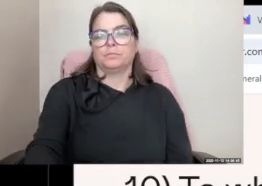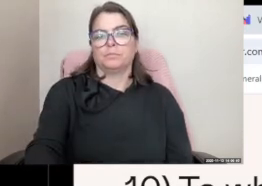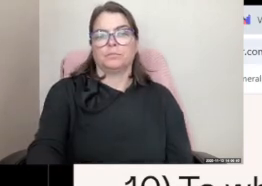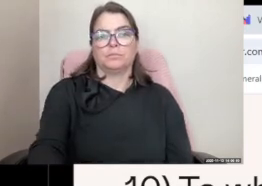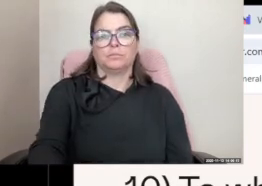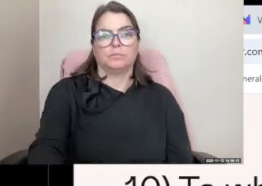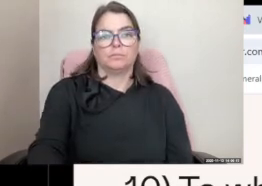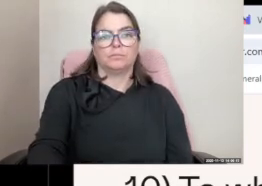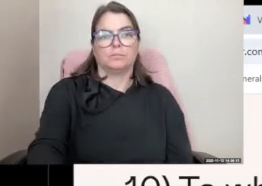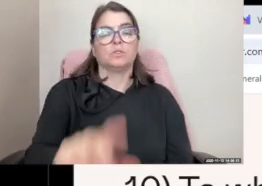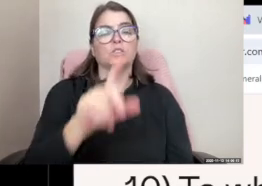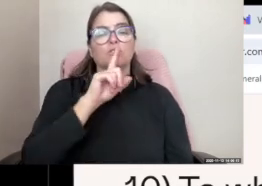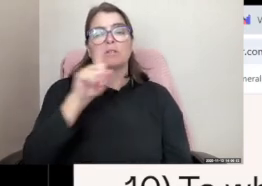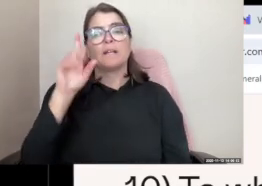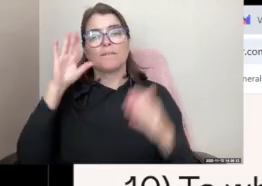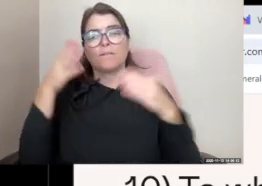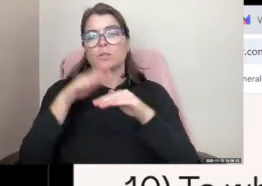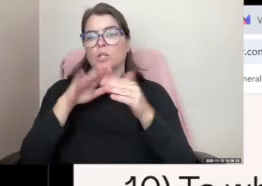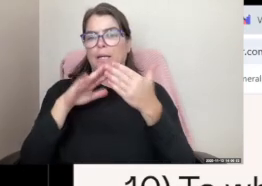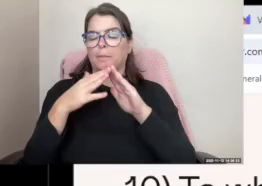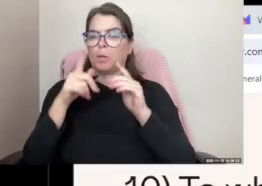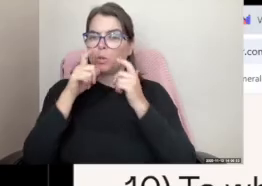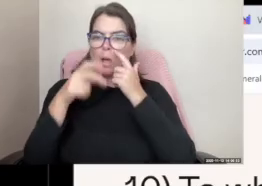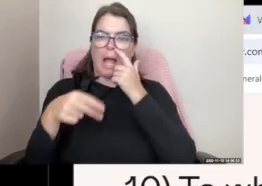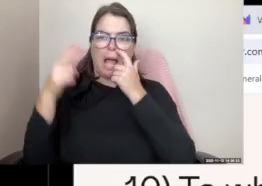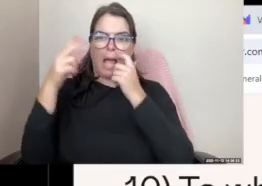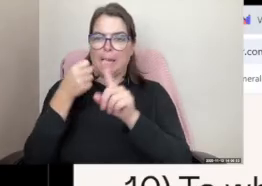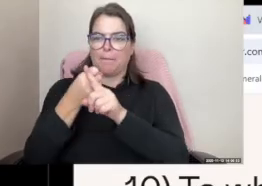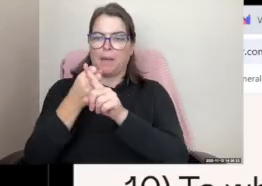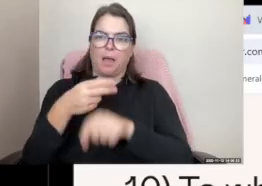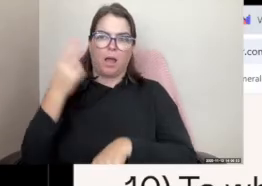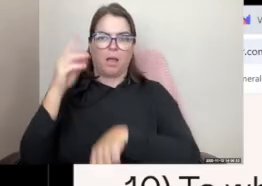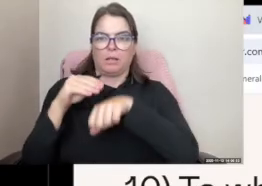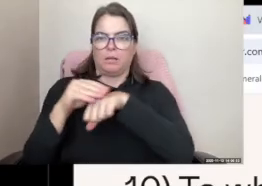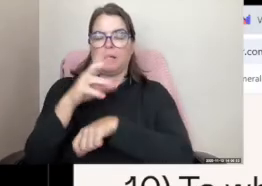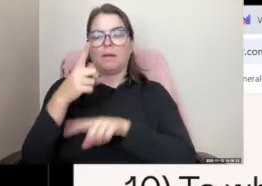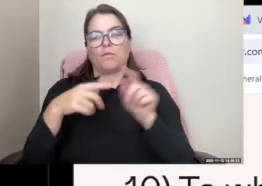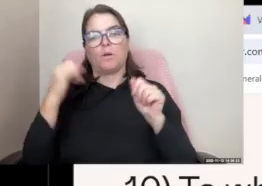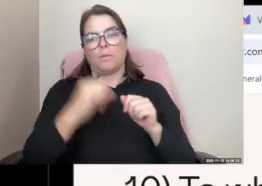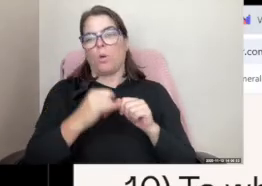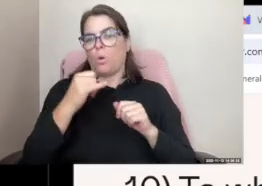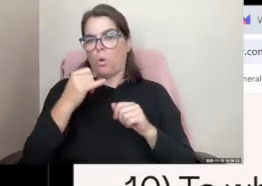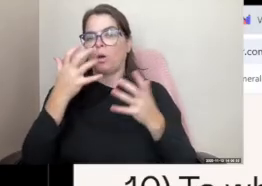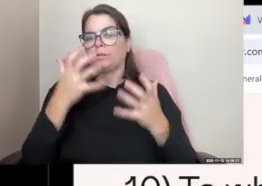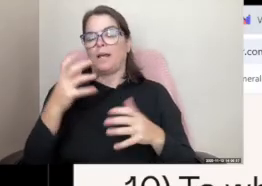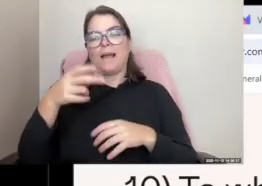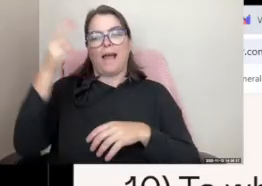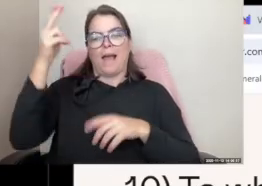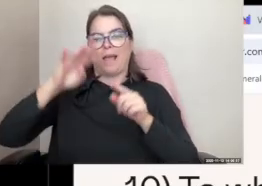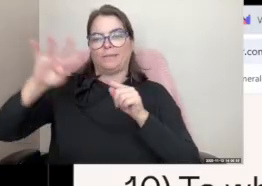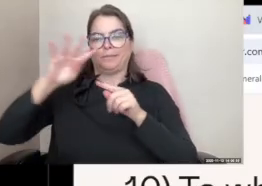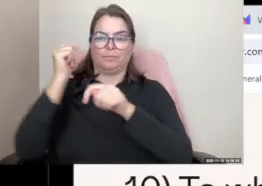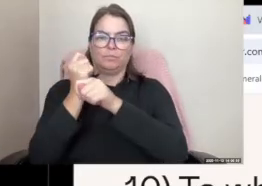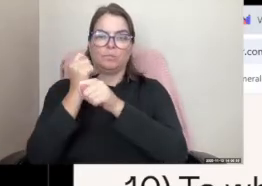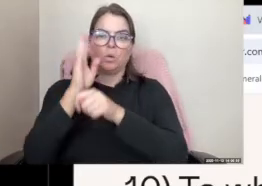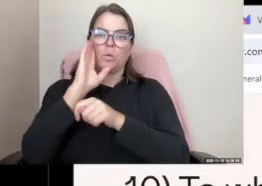near warehouses that are disproportionately impacted by heavy duty truck pollution. So I think focusing